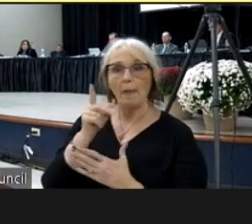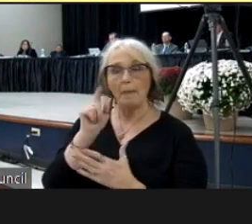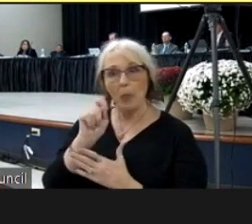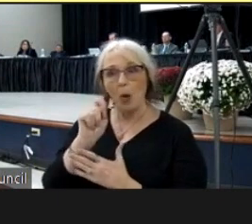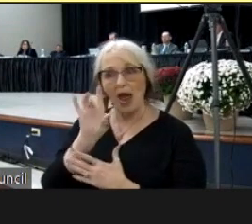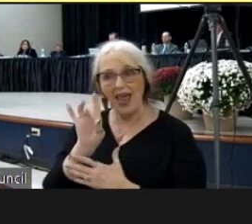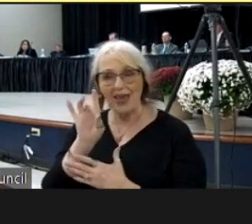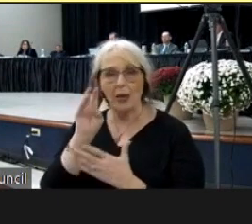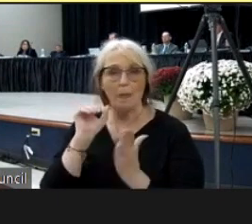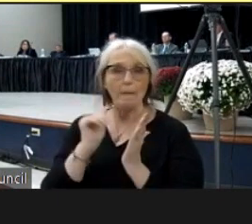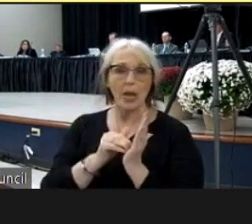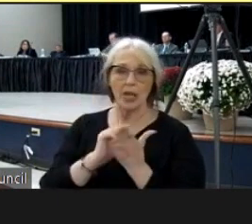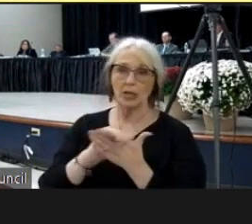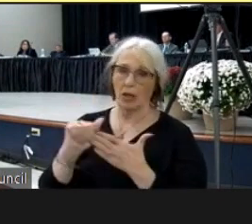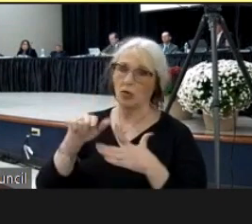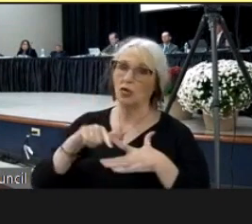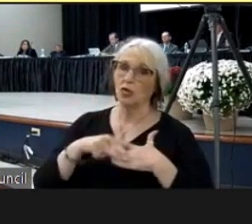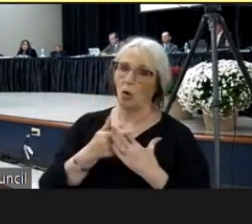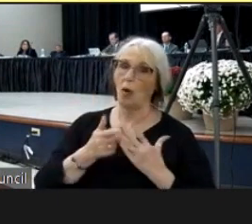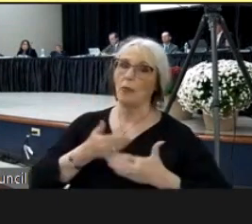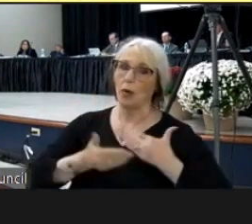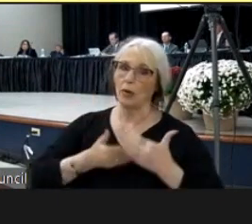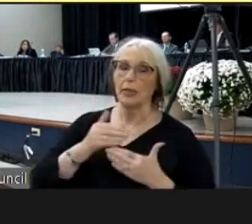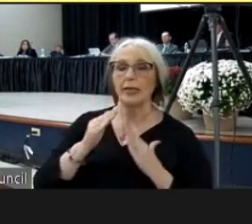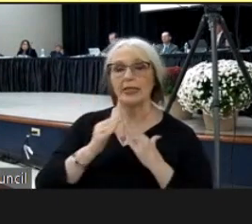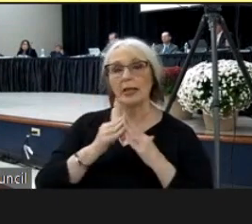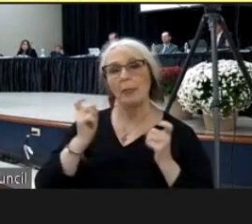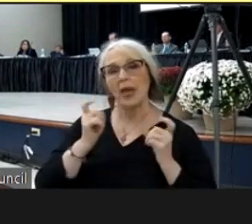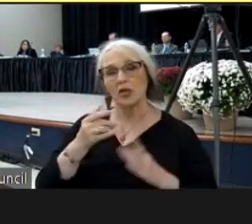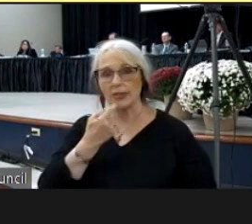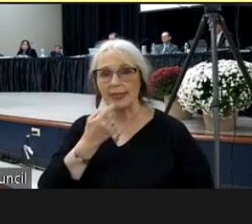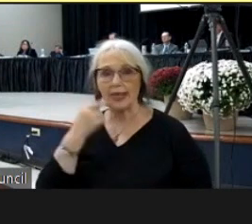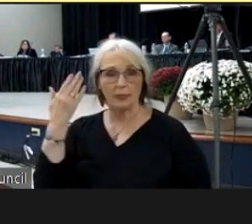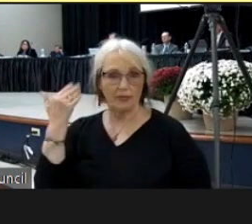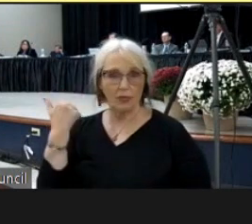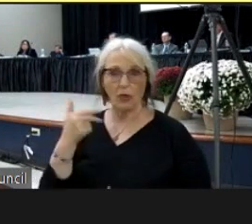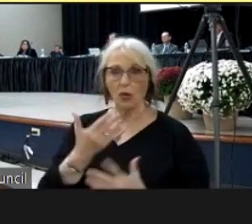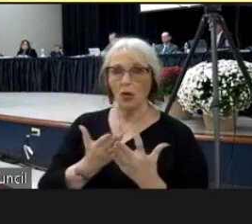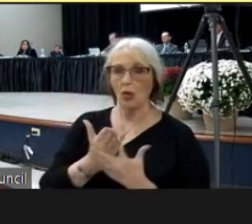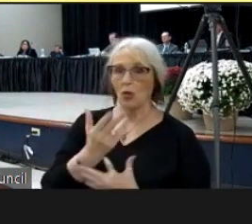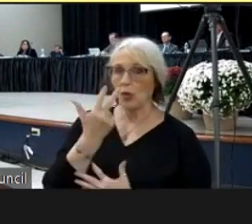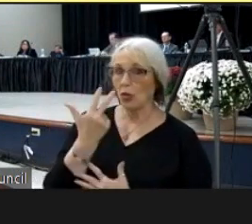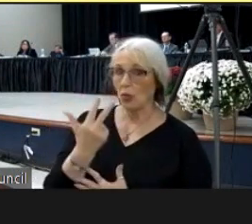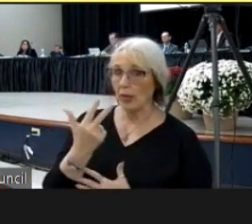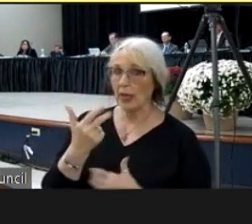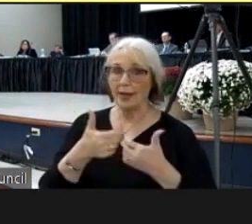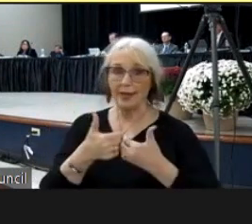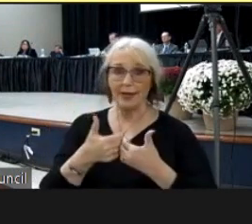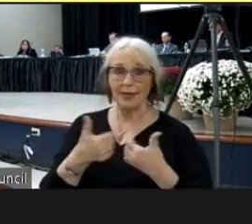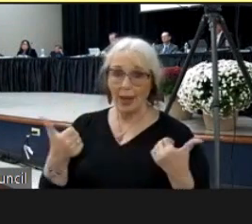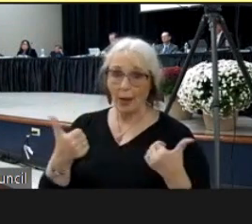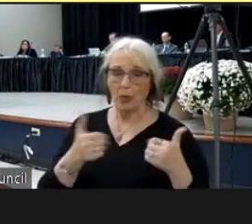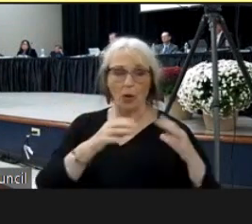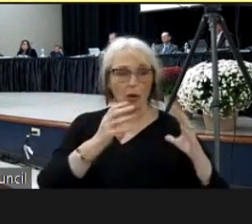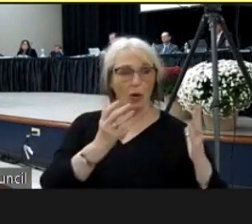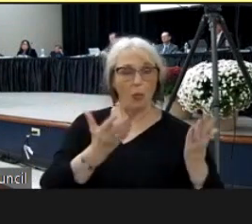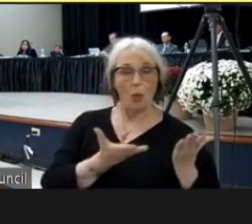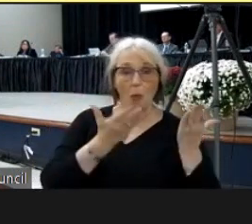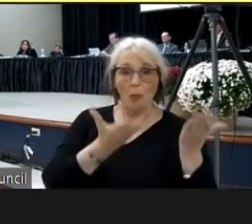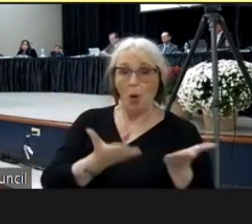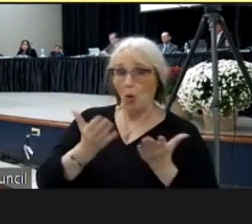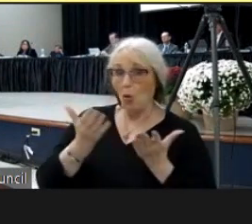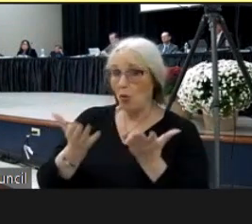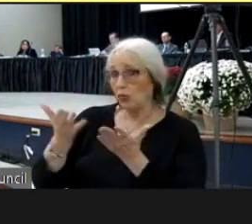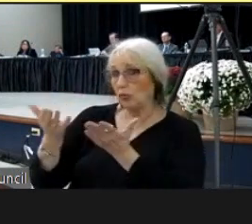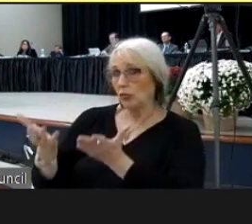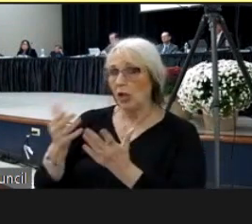get that process started. But as the city manager mentioned, through 3 separate proposals for land and development,